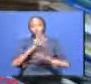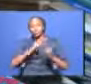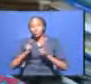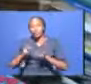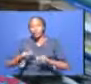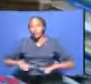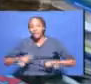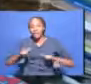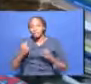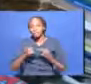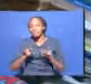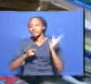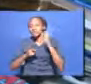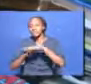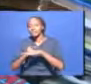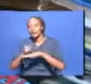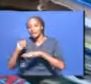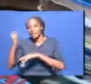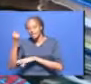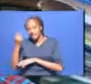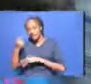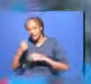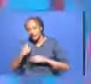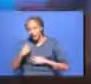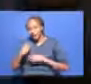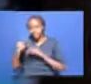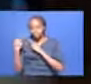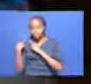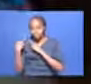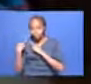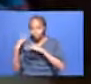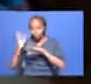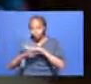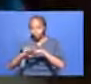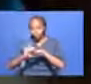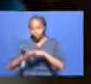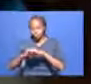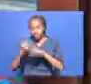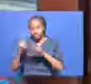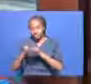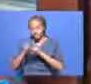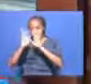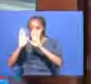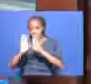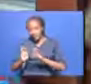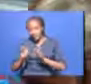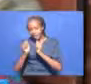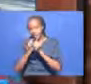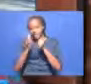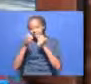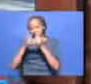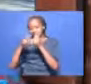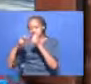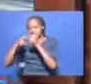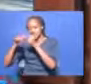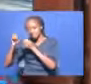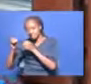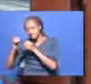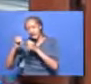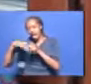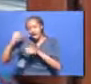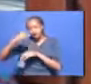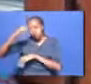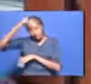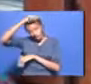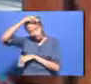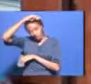notable highlights include his role in Kenya's shifter campaign of the 1960s. After graduating, you know, from